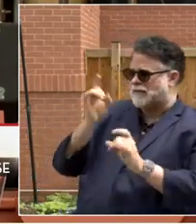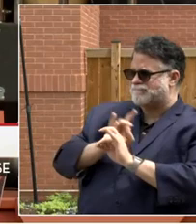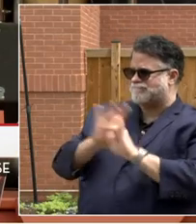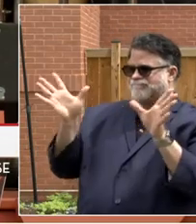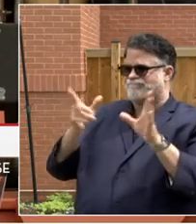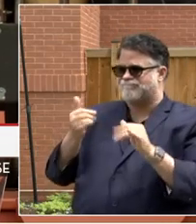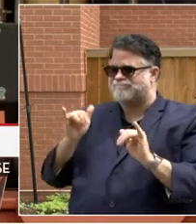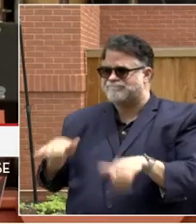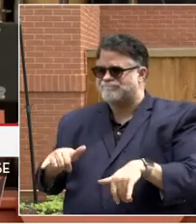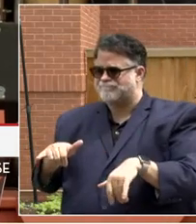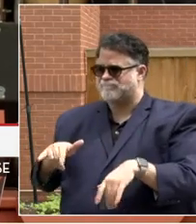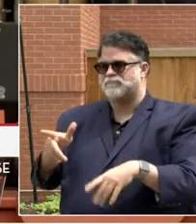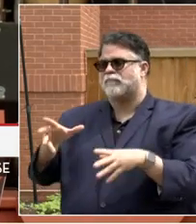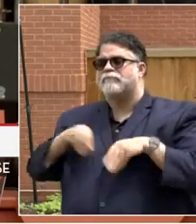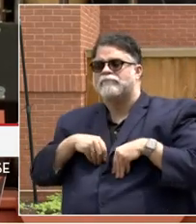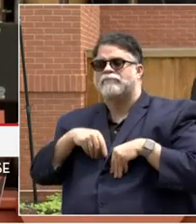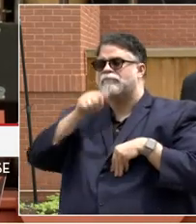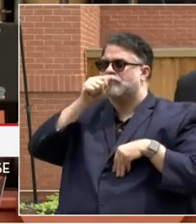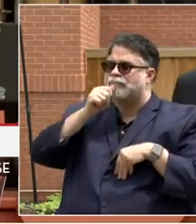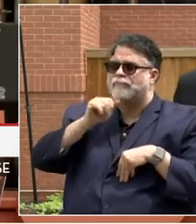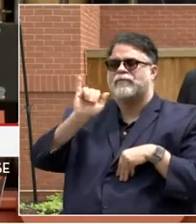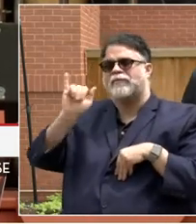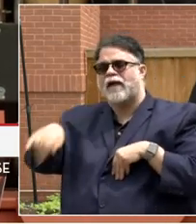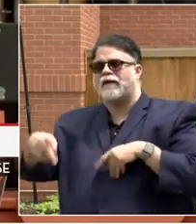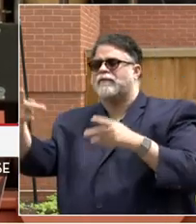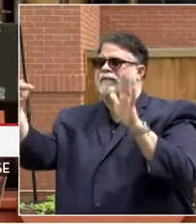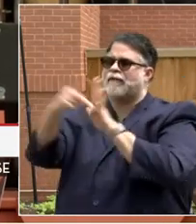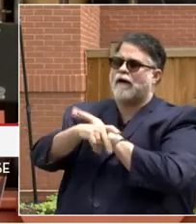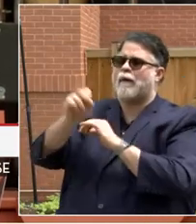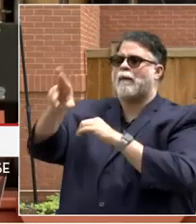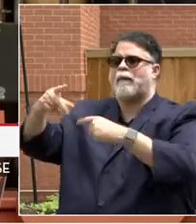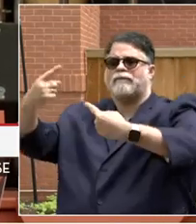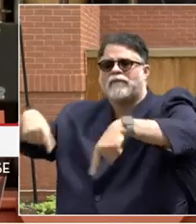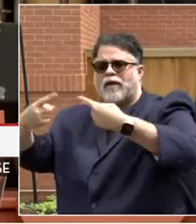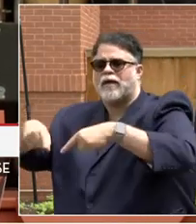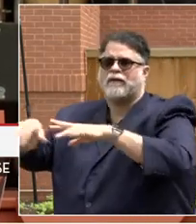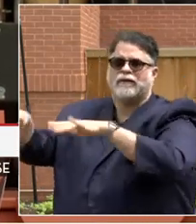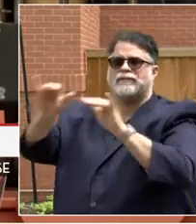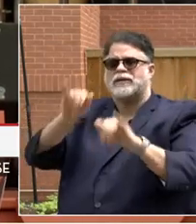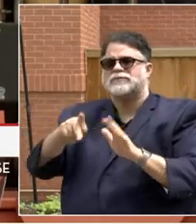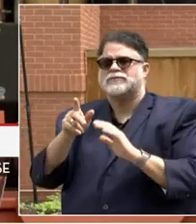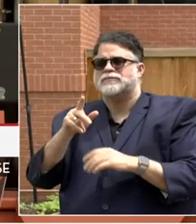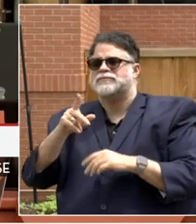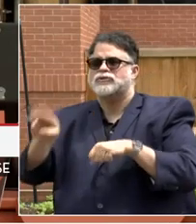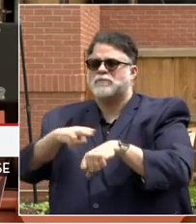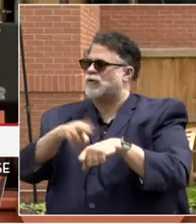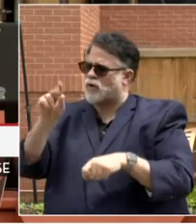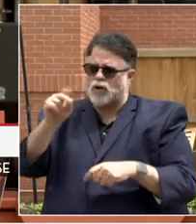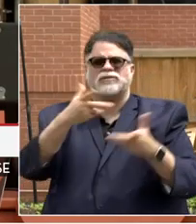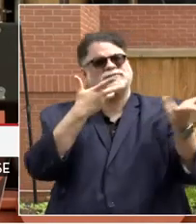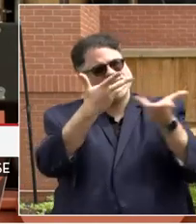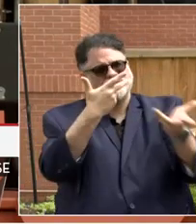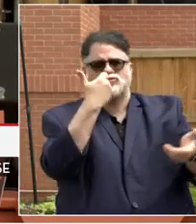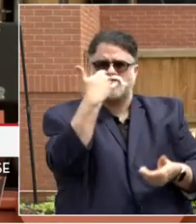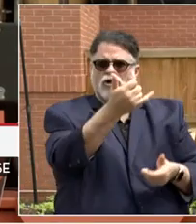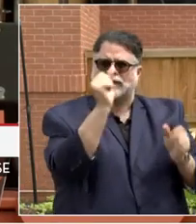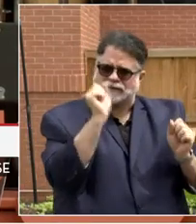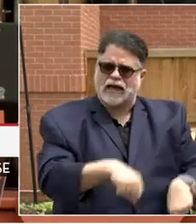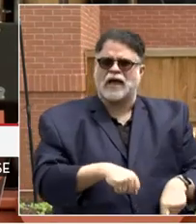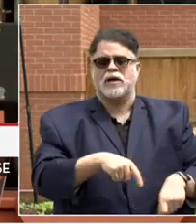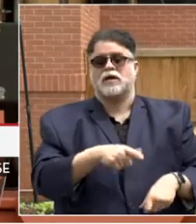normal, or that our children normalize being scared to be